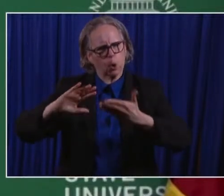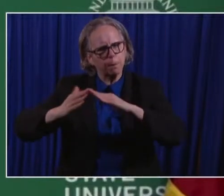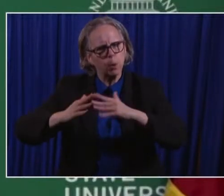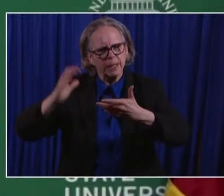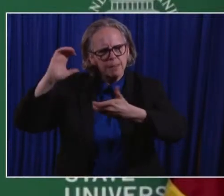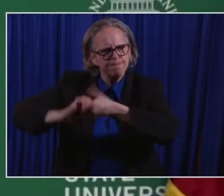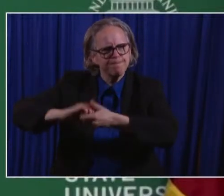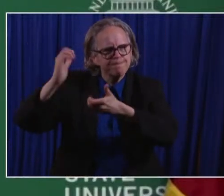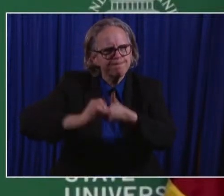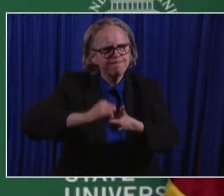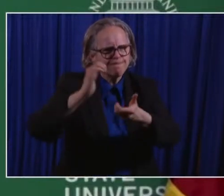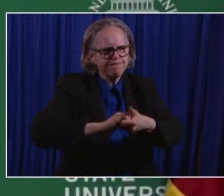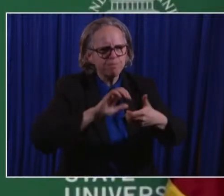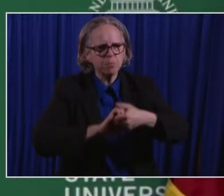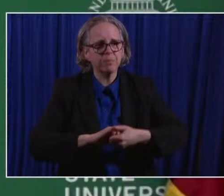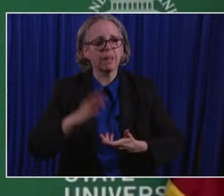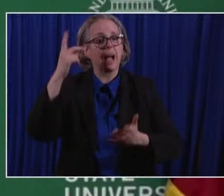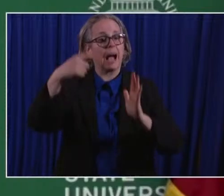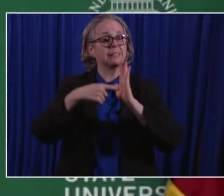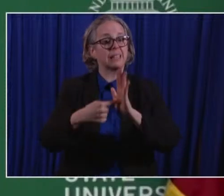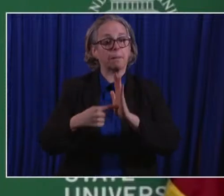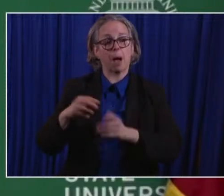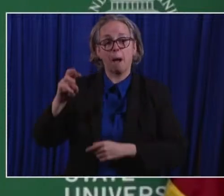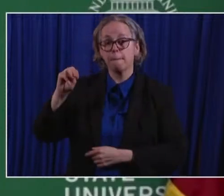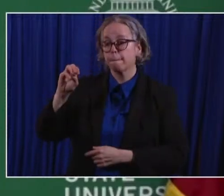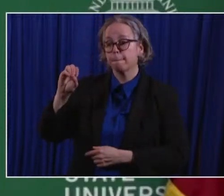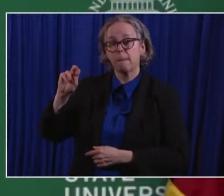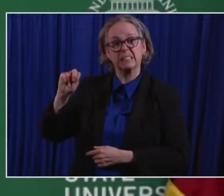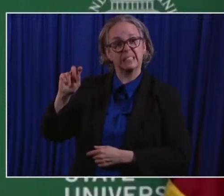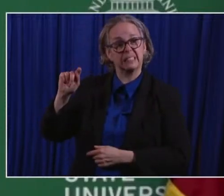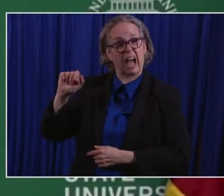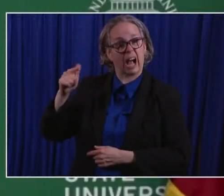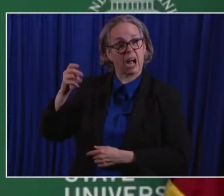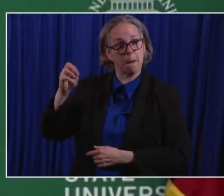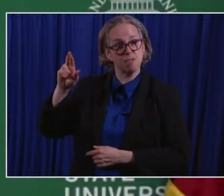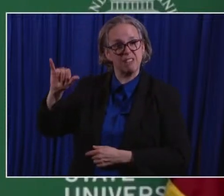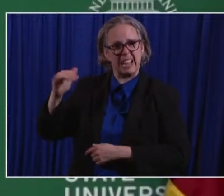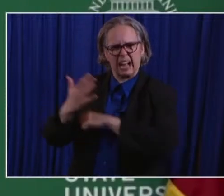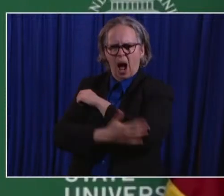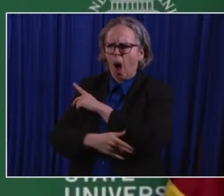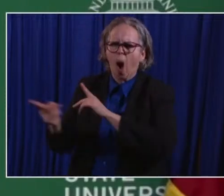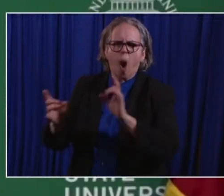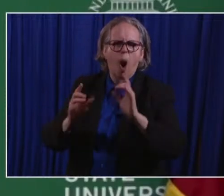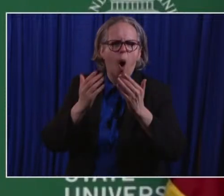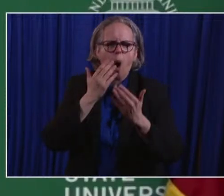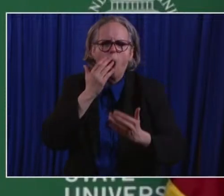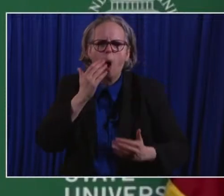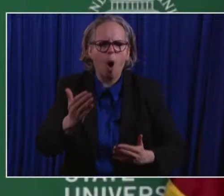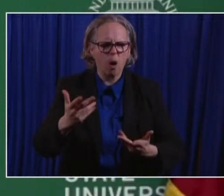doing a good job to reach out to people, and we just have to continue to do that.